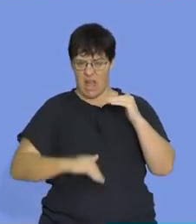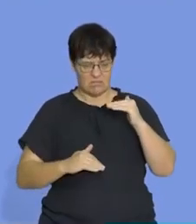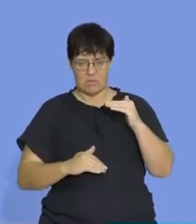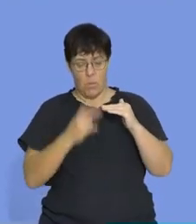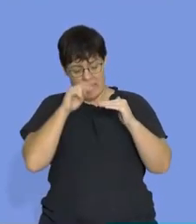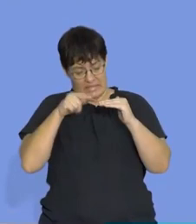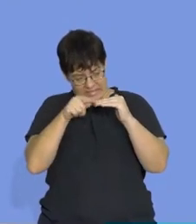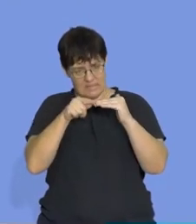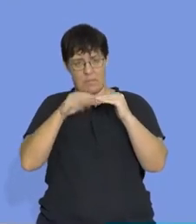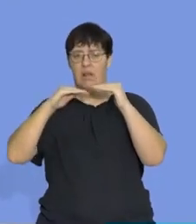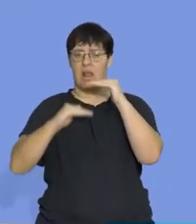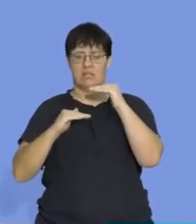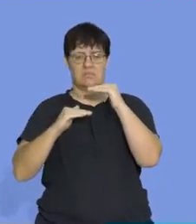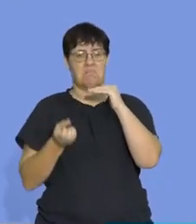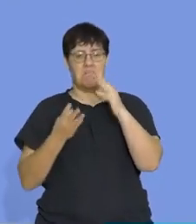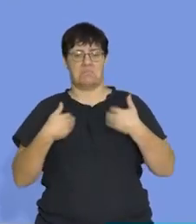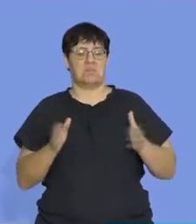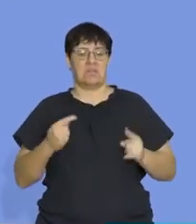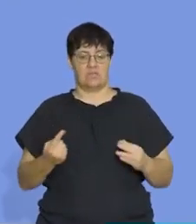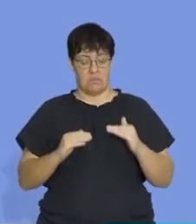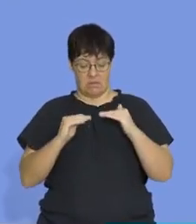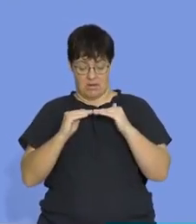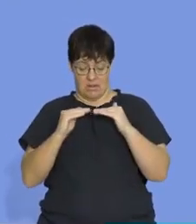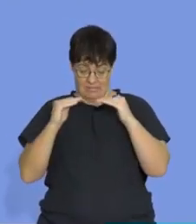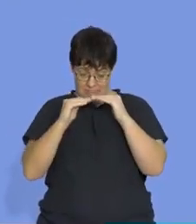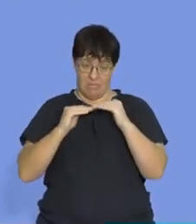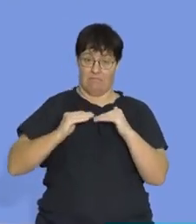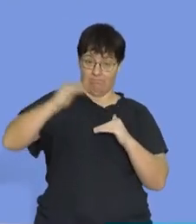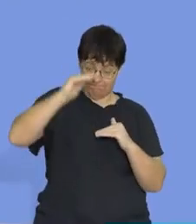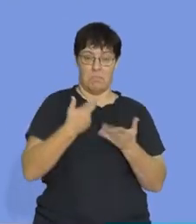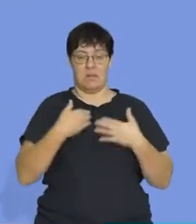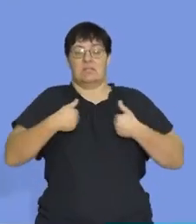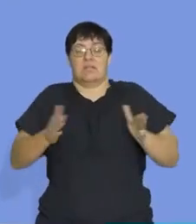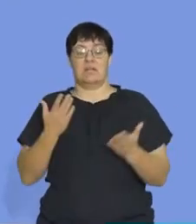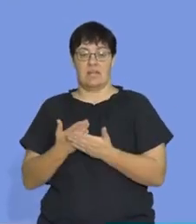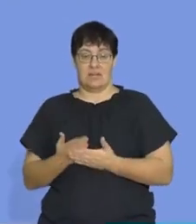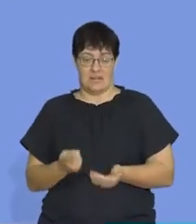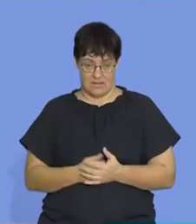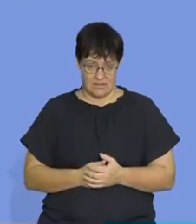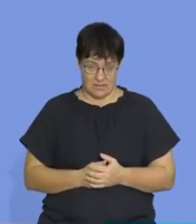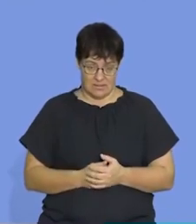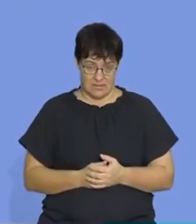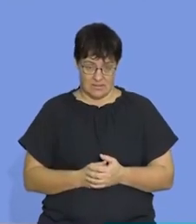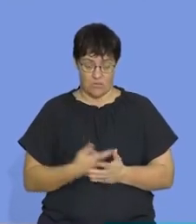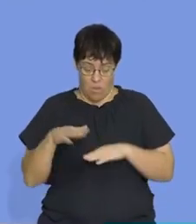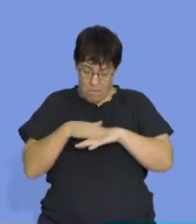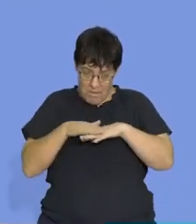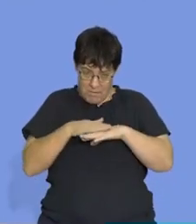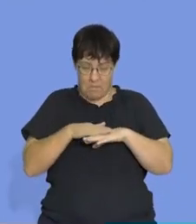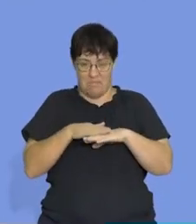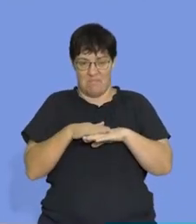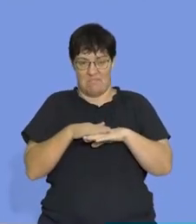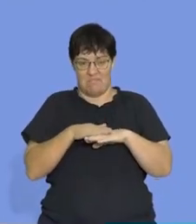50 kilojoules of energy will actually start that reaction. So that's the emphasis is on the minimum, which is actually